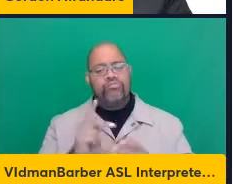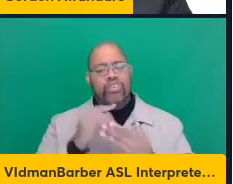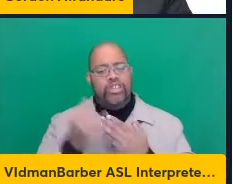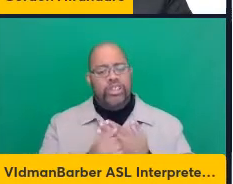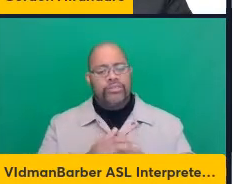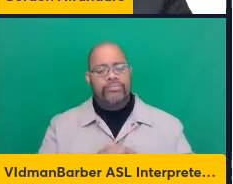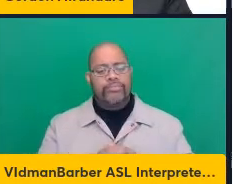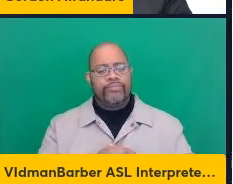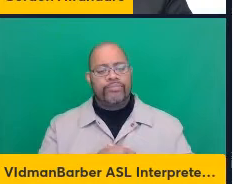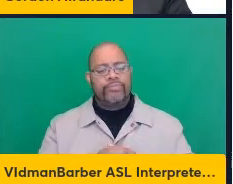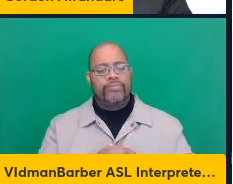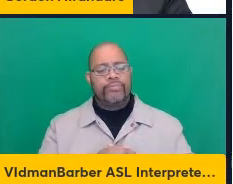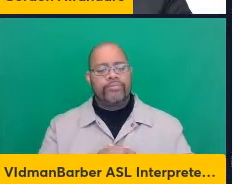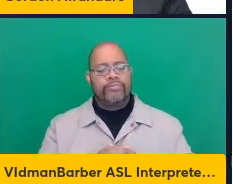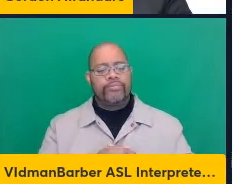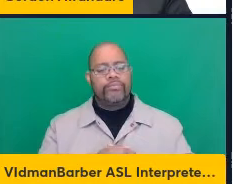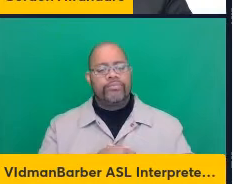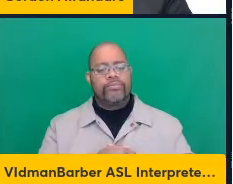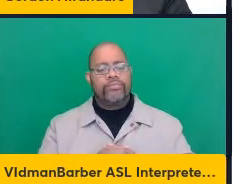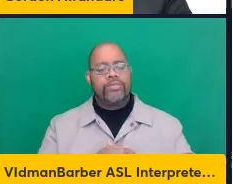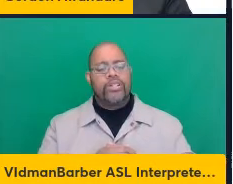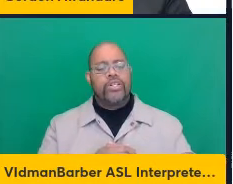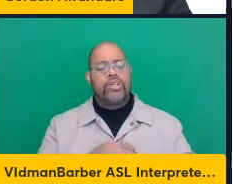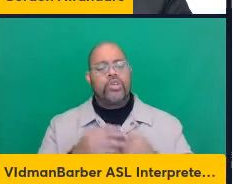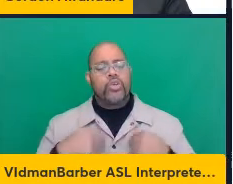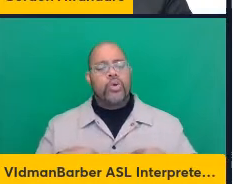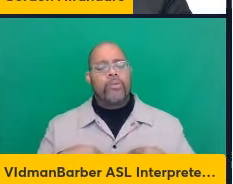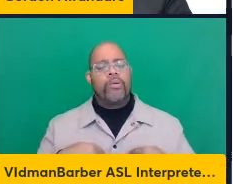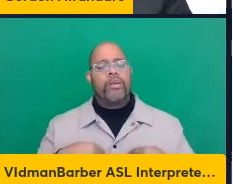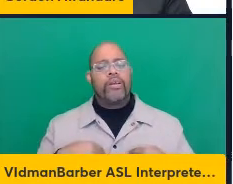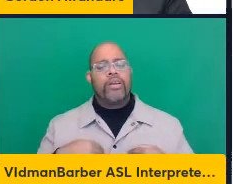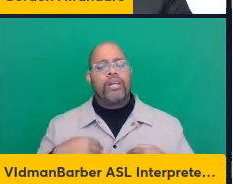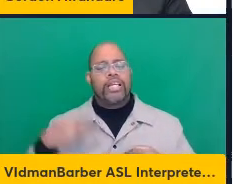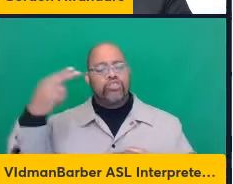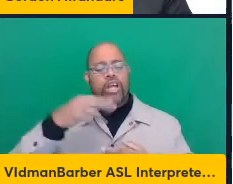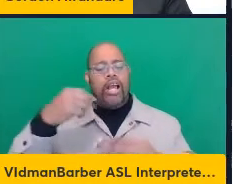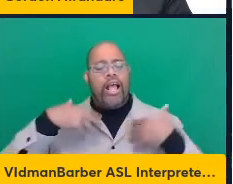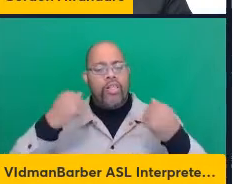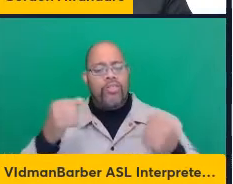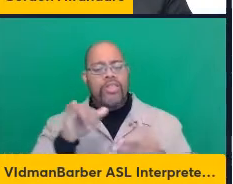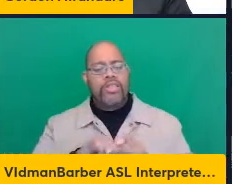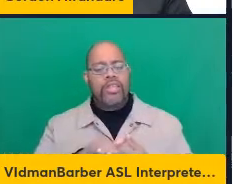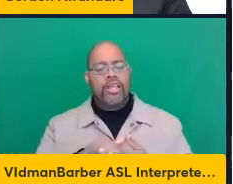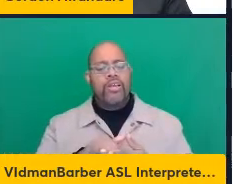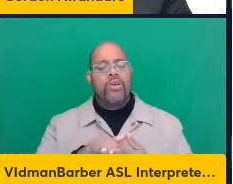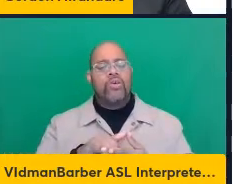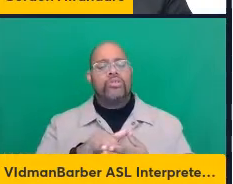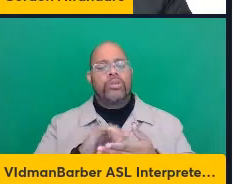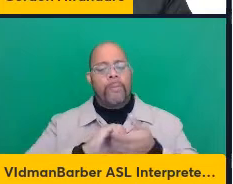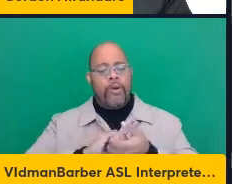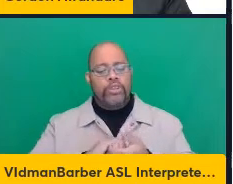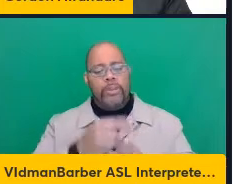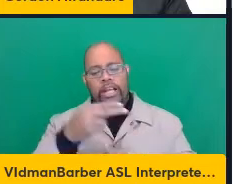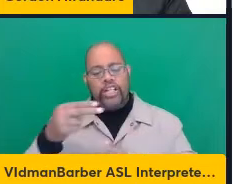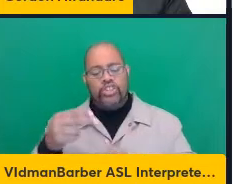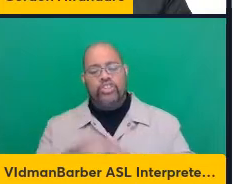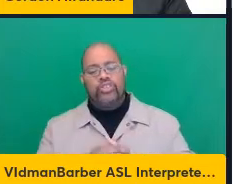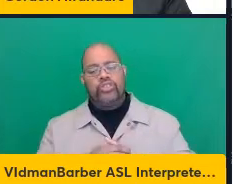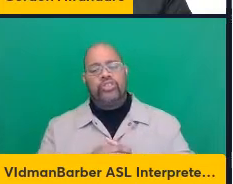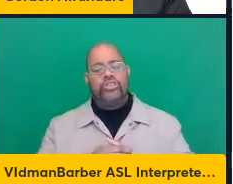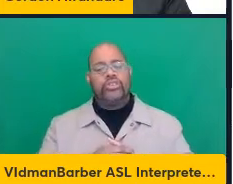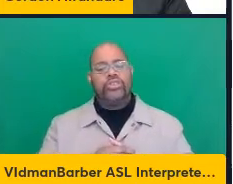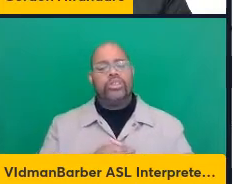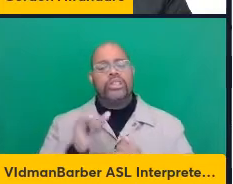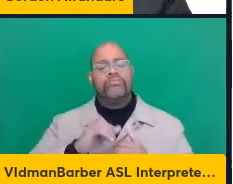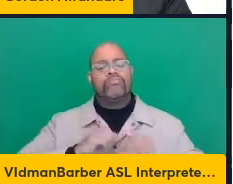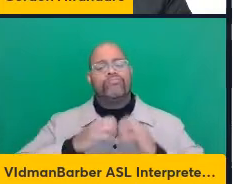project. H3 Africa stands for Human Heritage and Health. And this was a partnership that was